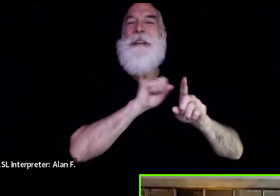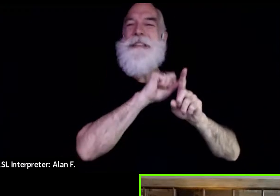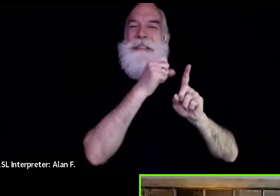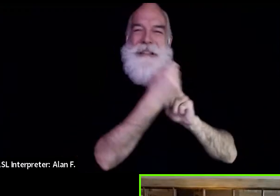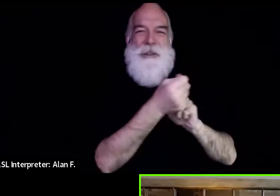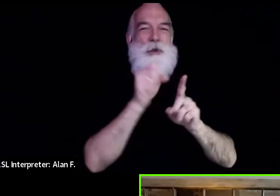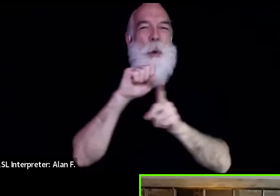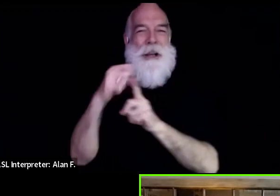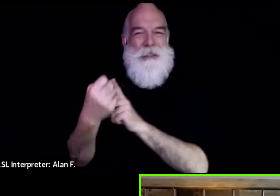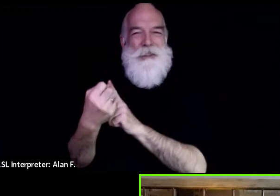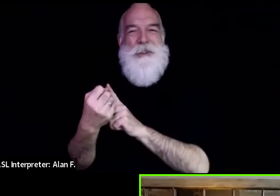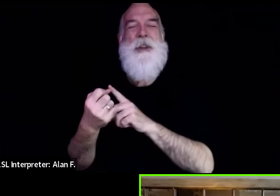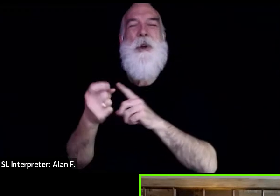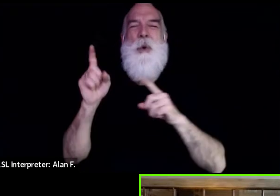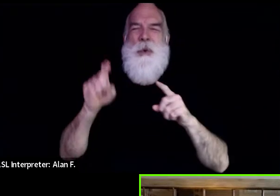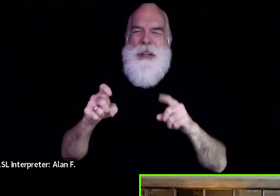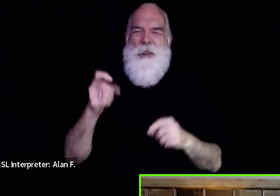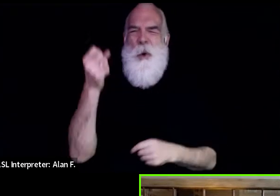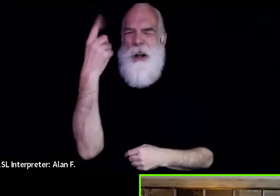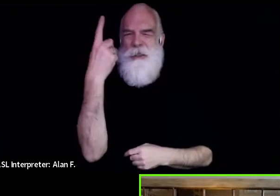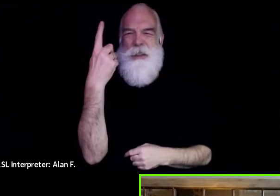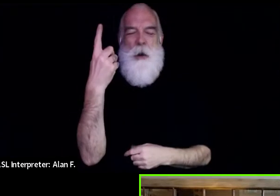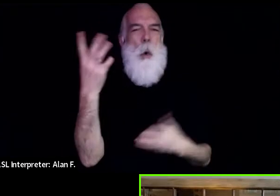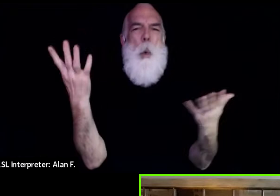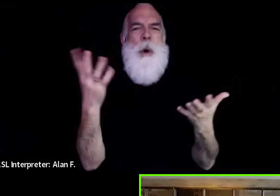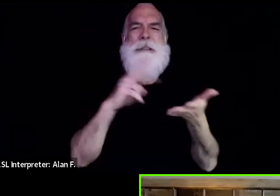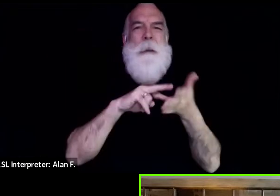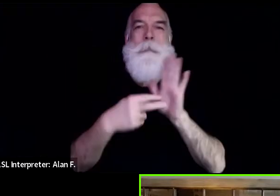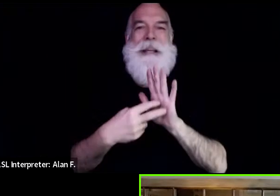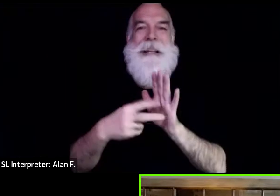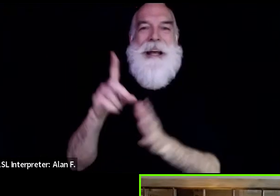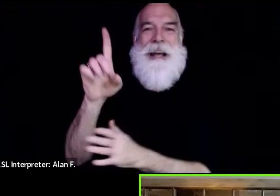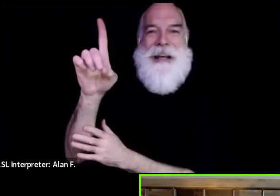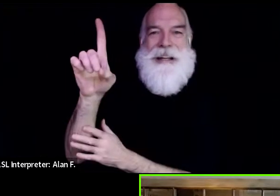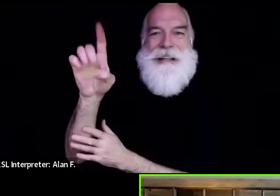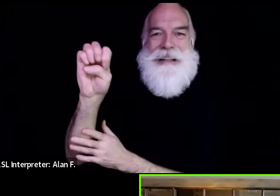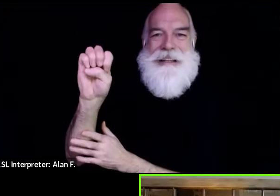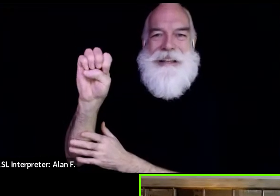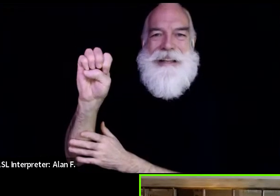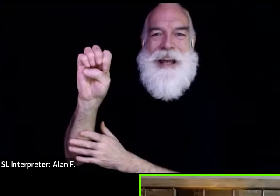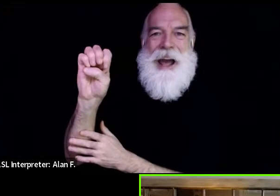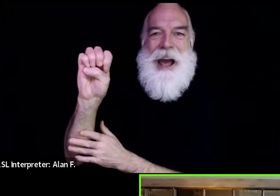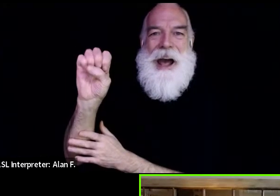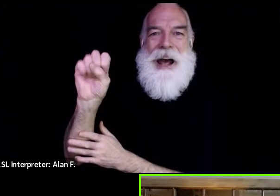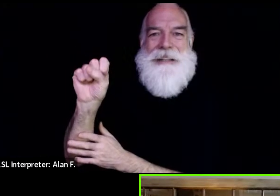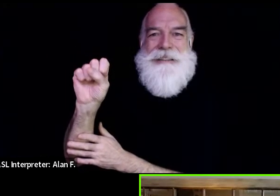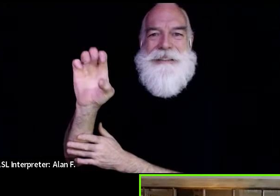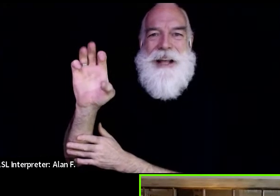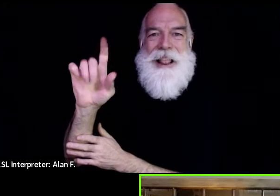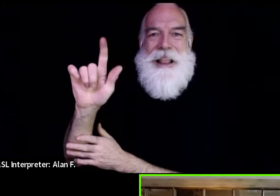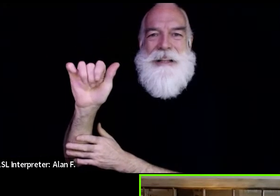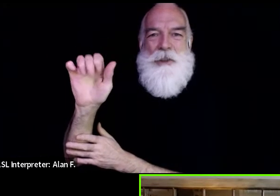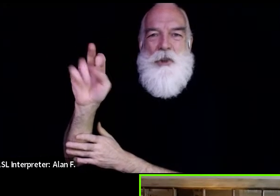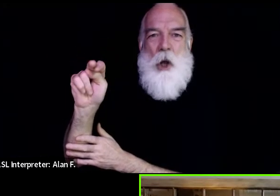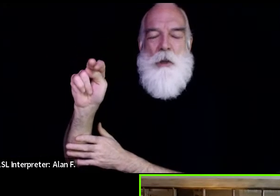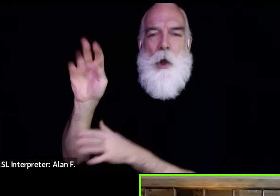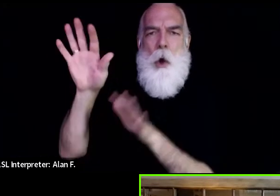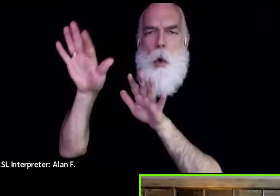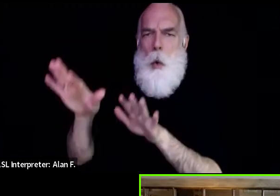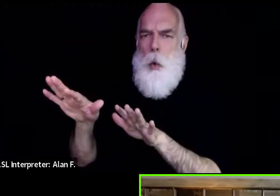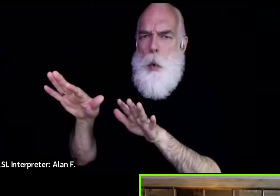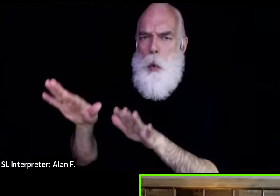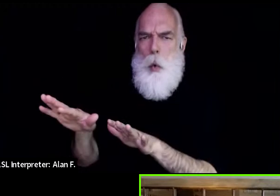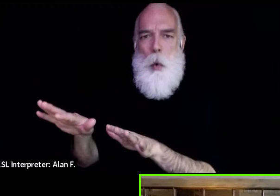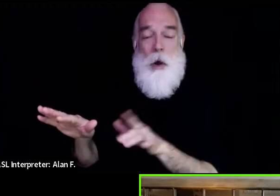de-escalation means. And in the Rayshard Brooks case, it was a prime example that the young father who was killed